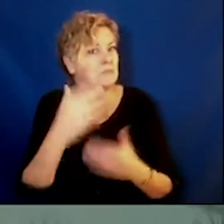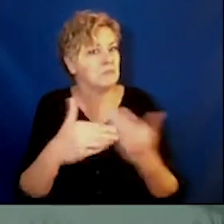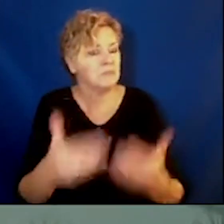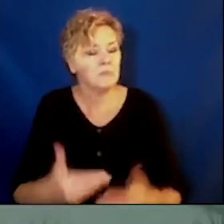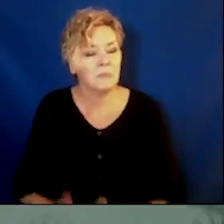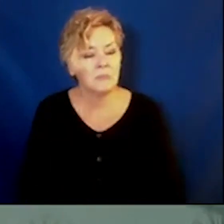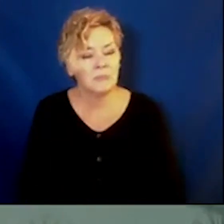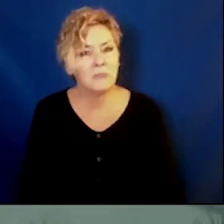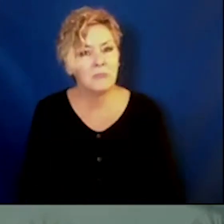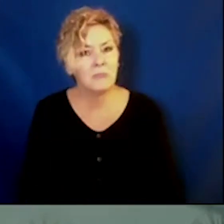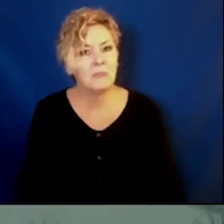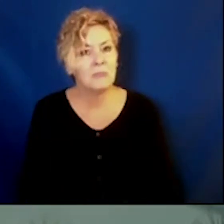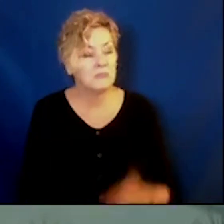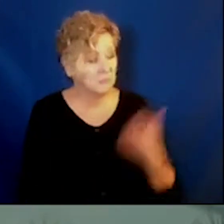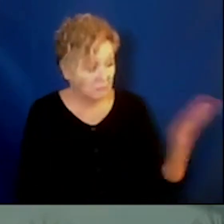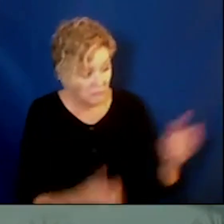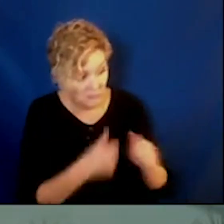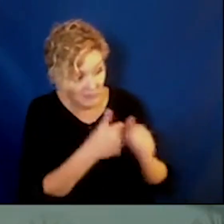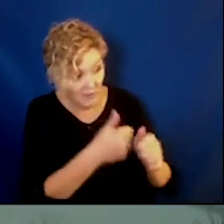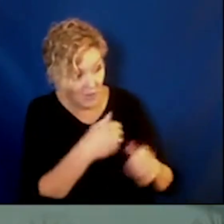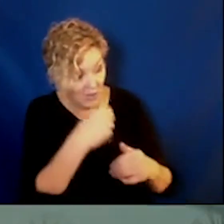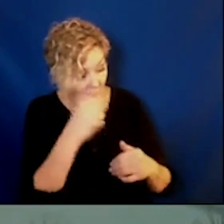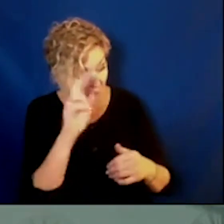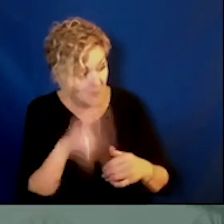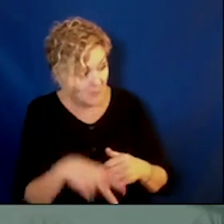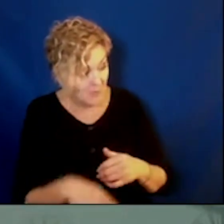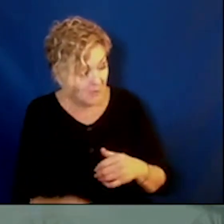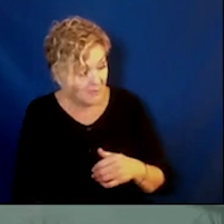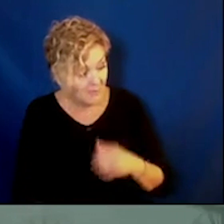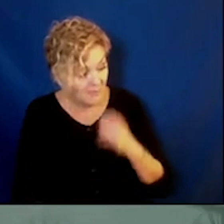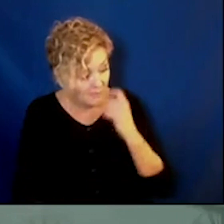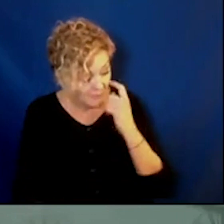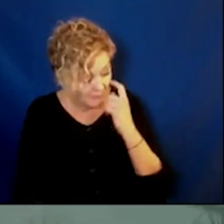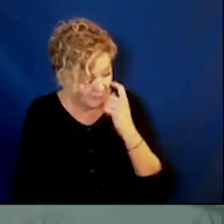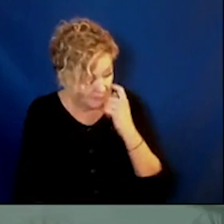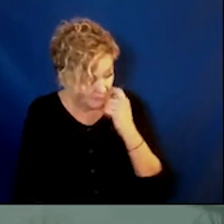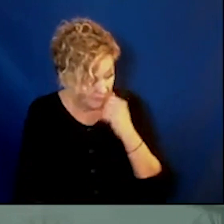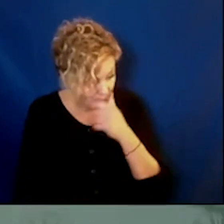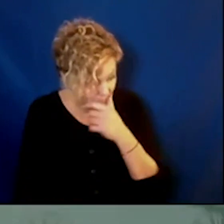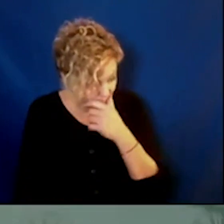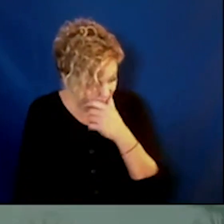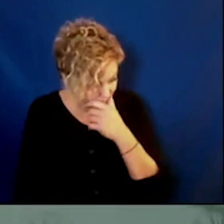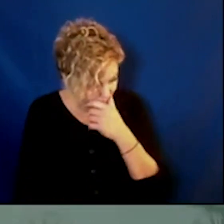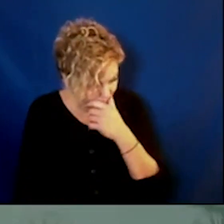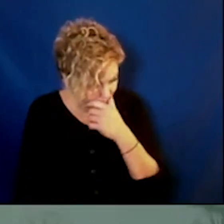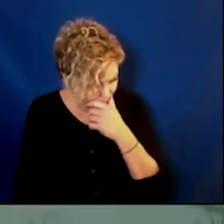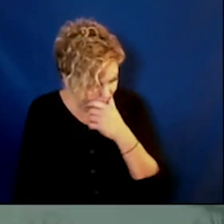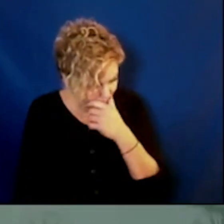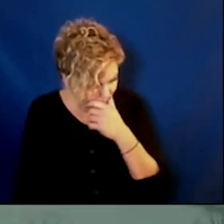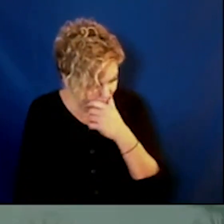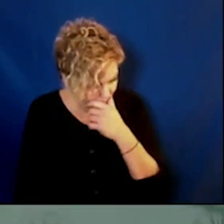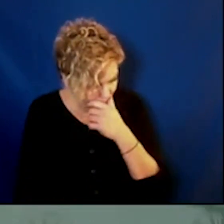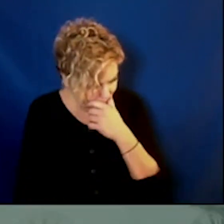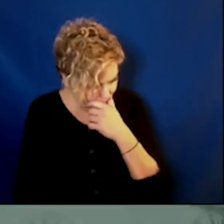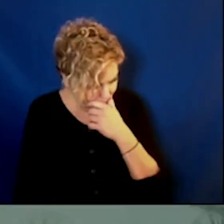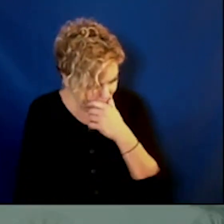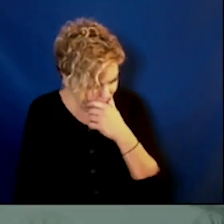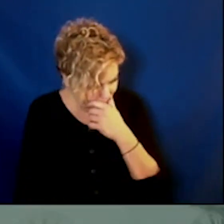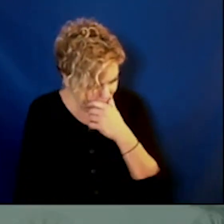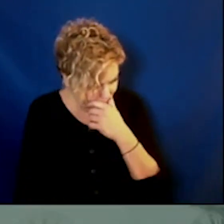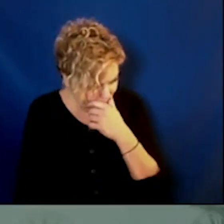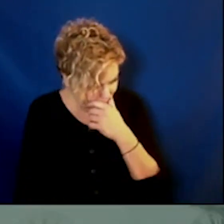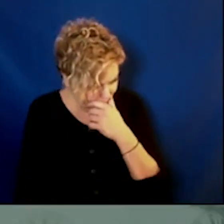pandemic. And that's what we're working toward, to make sure that the information that any digital tool is able to provide is providing people